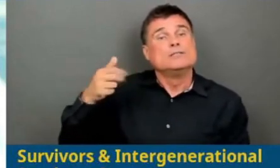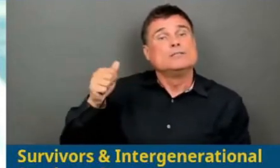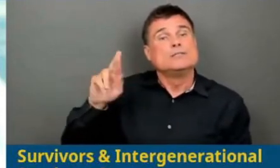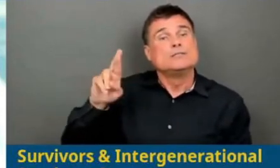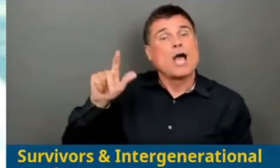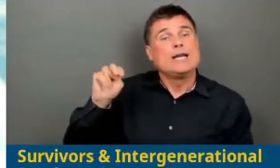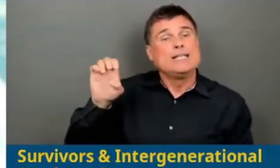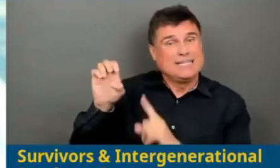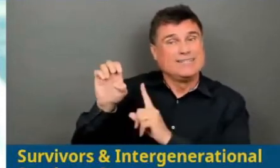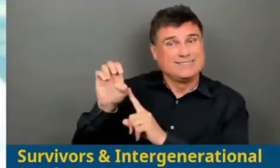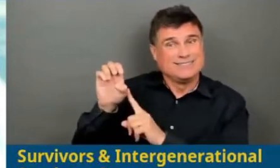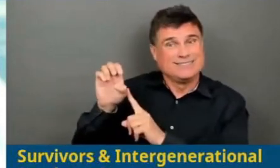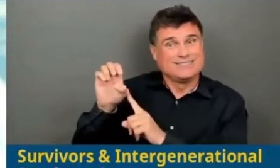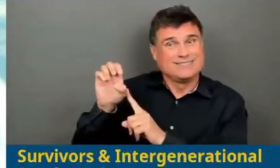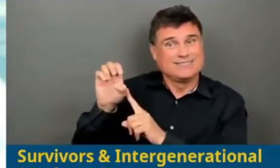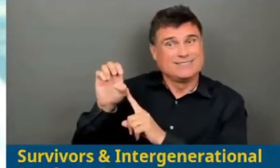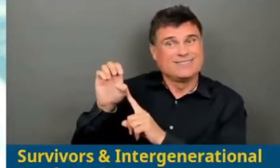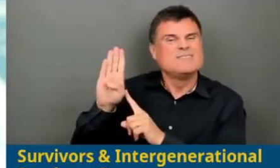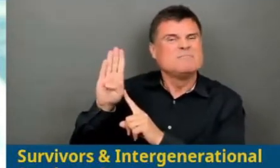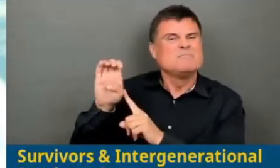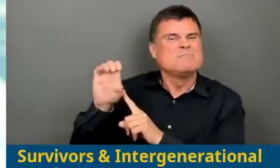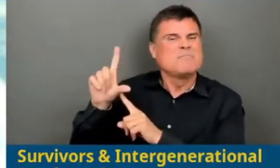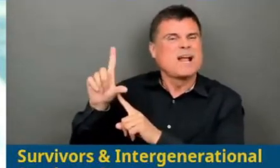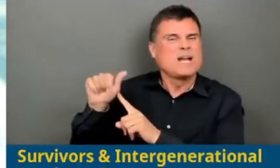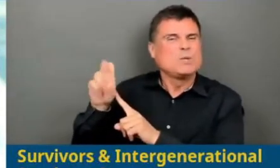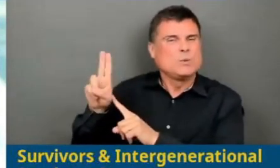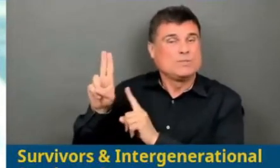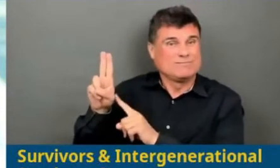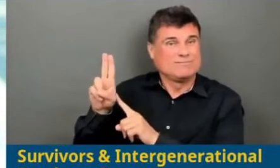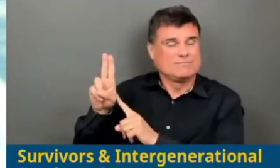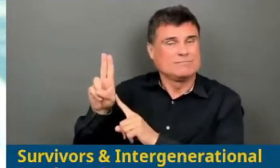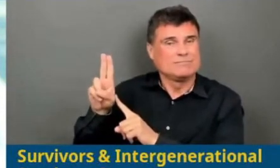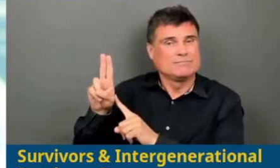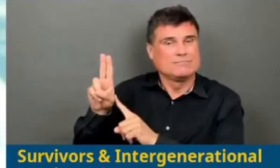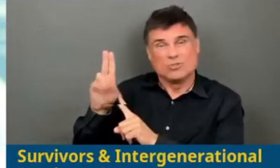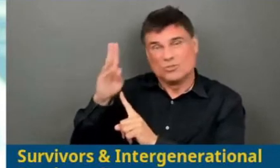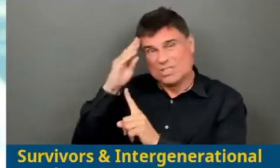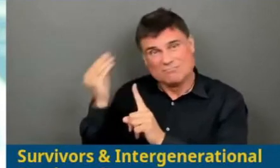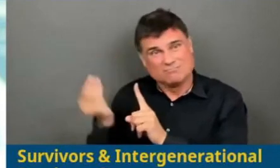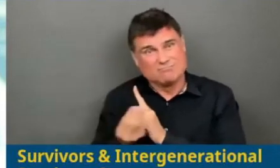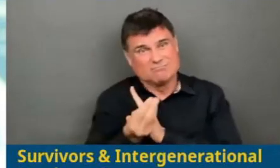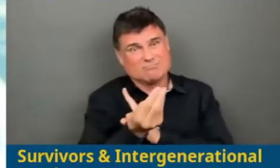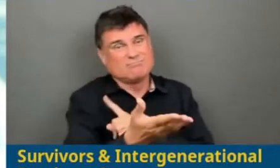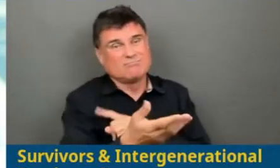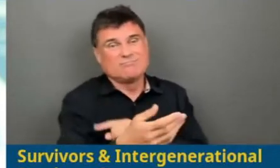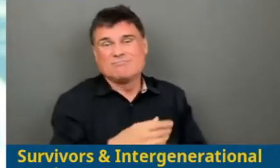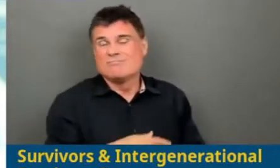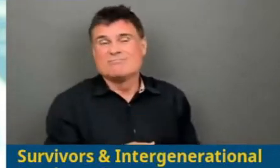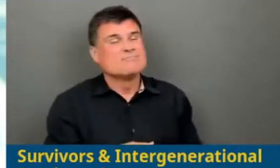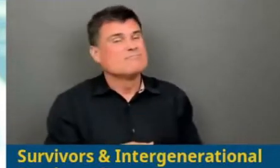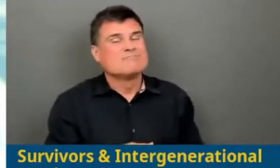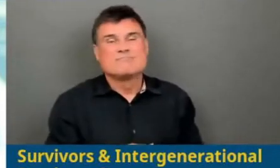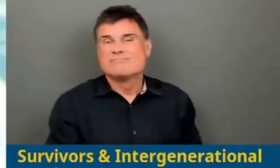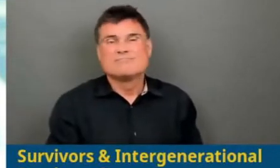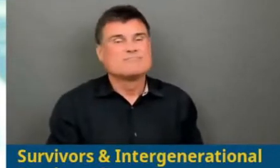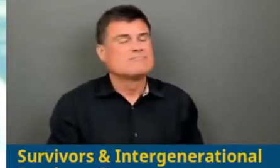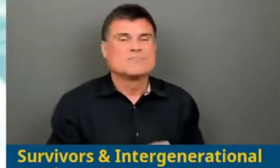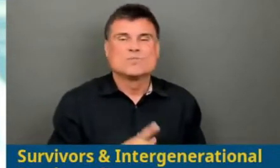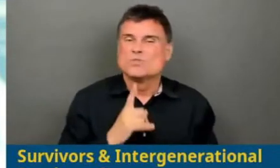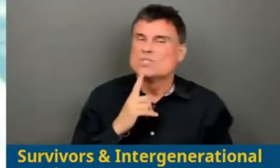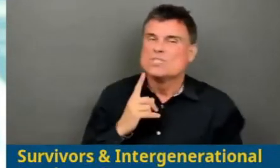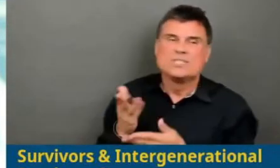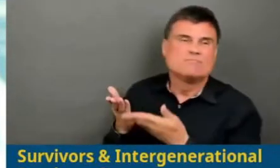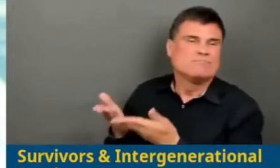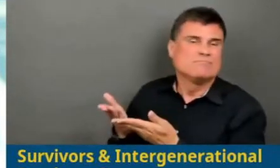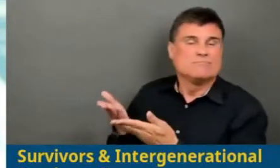you know, to have someone with such a tremendous depth of knowledge and